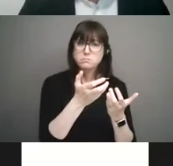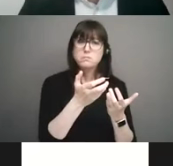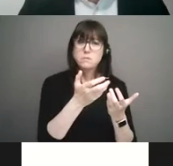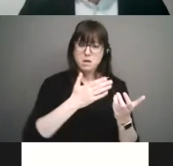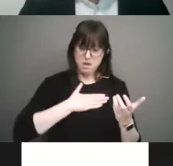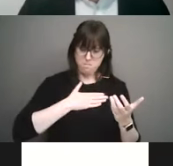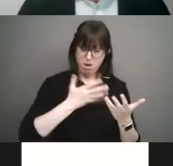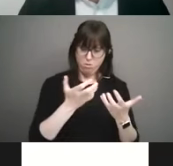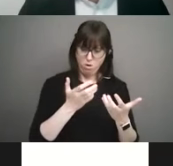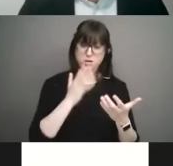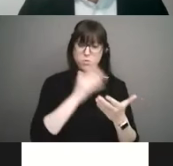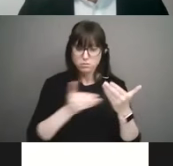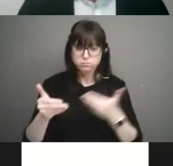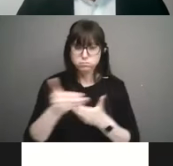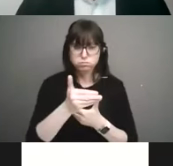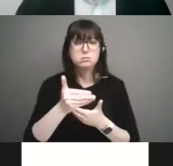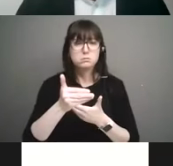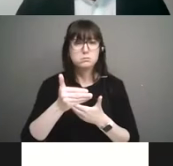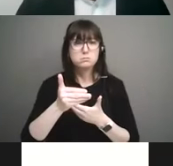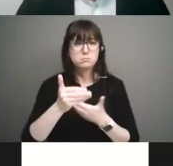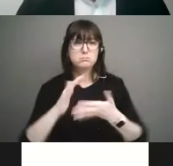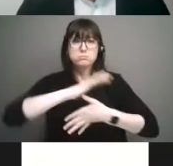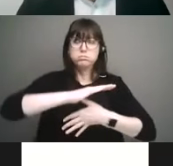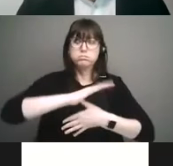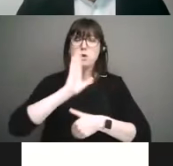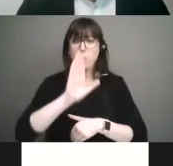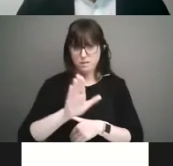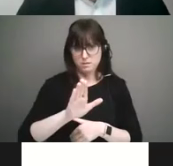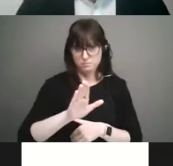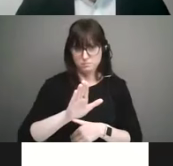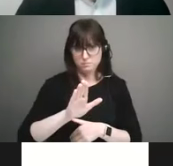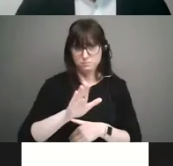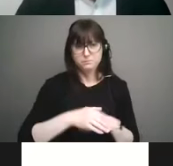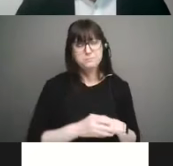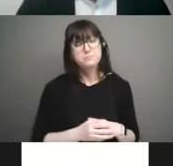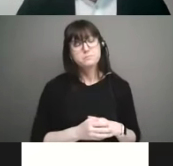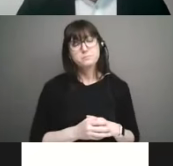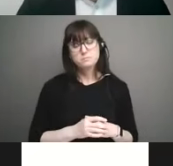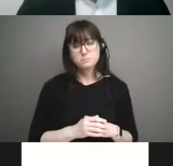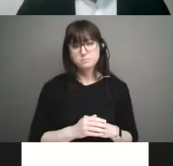so long as they're your attorney. You want to make sure,